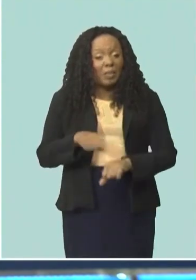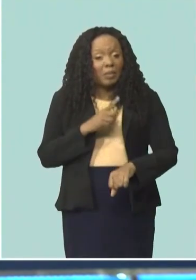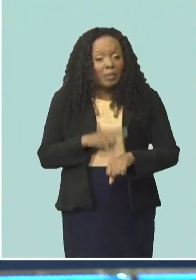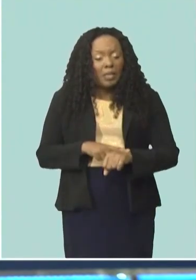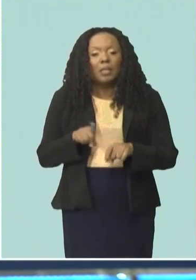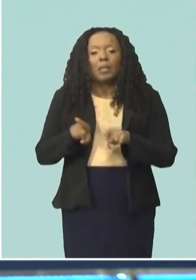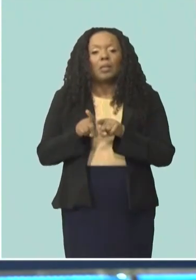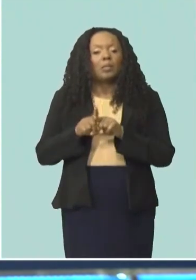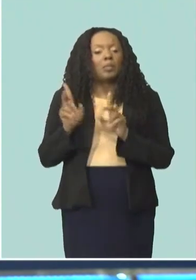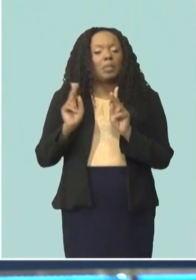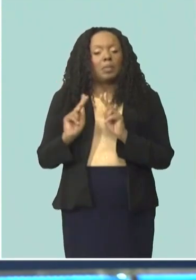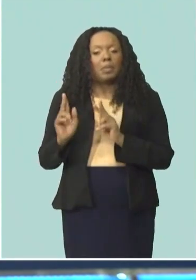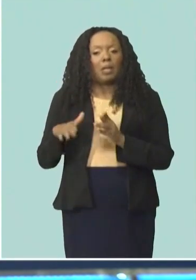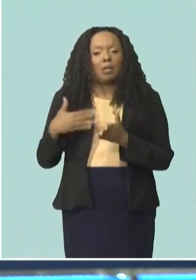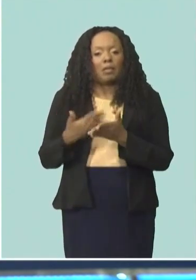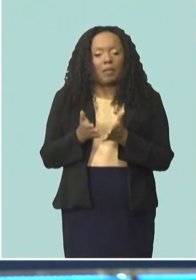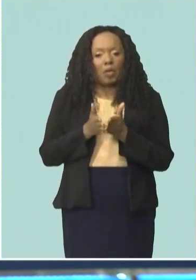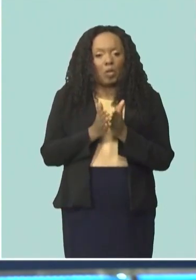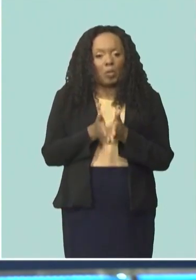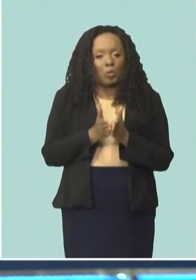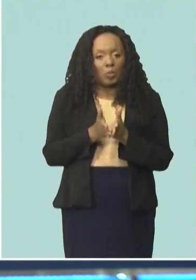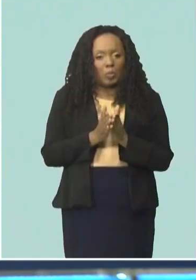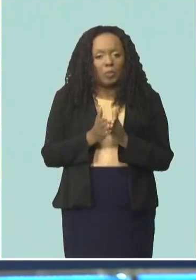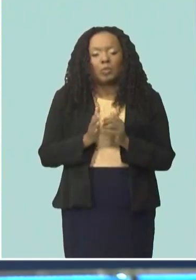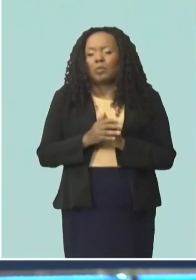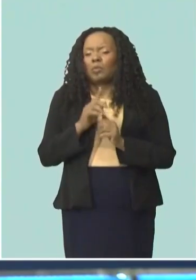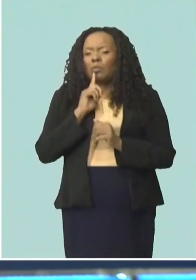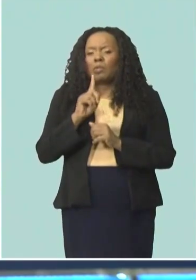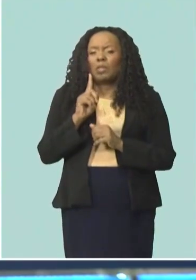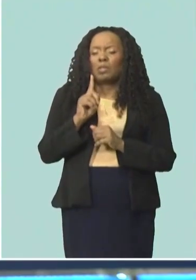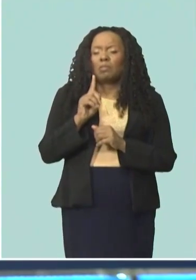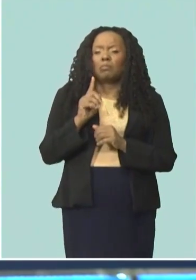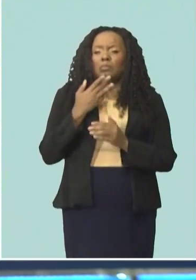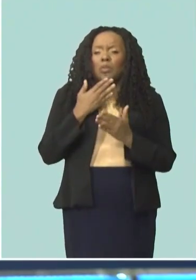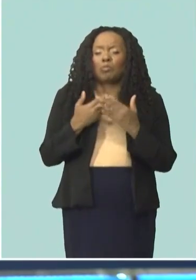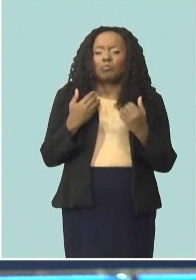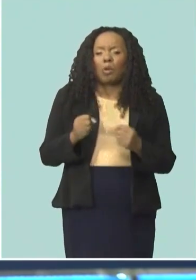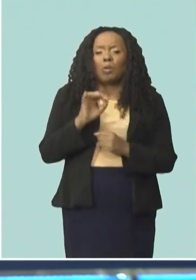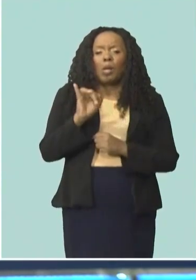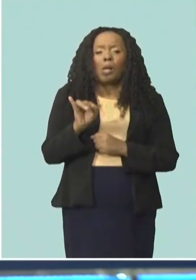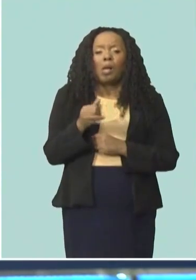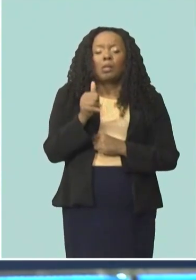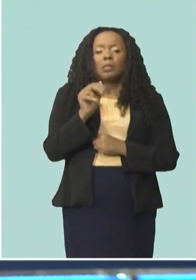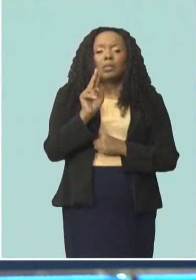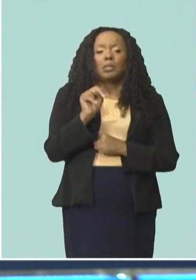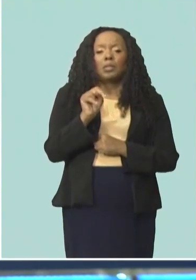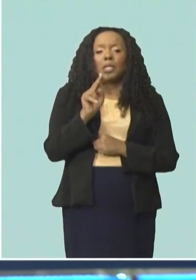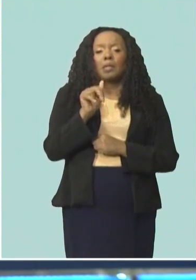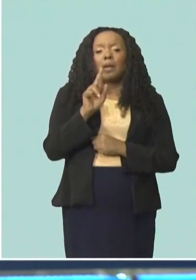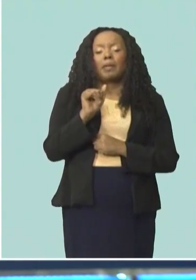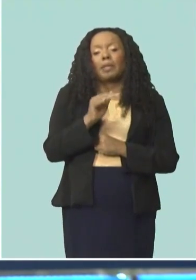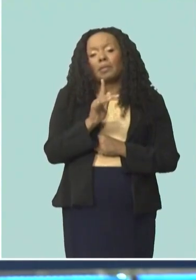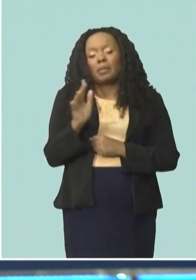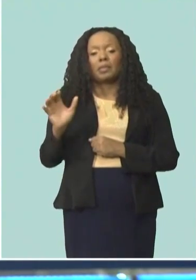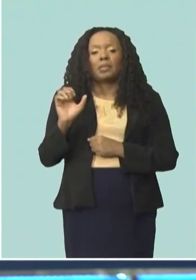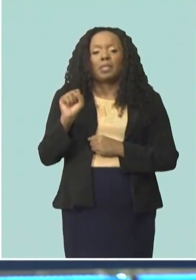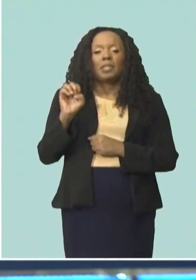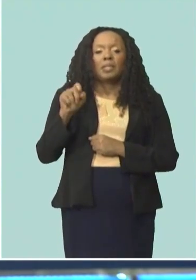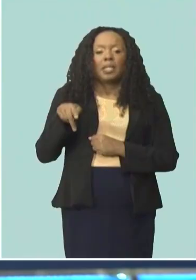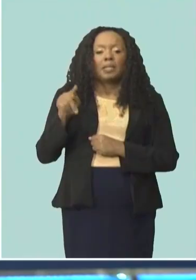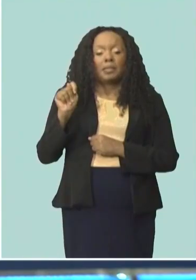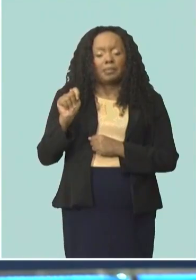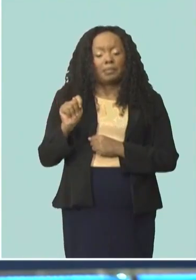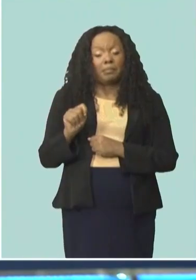and September. And while it's good news for hoteliers, the Barbados Hotel and Tourism Association says there are some issues that need to